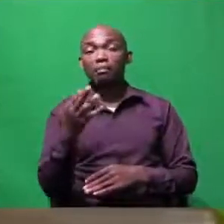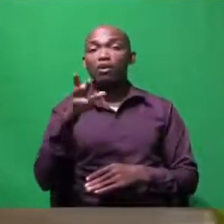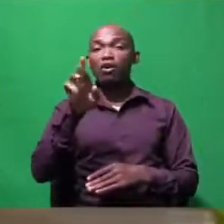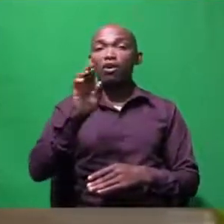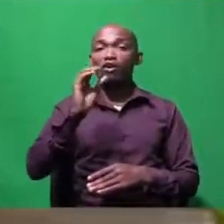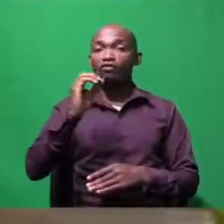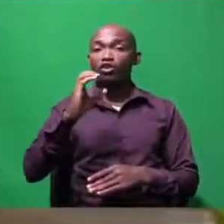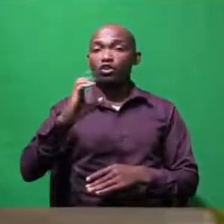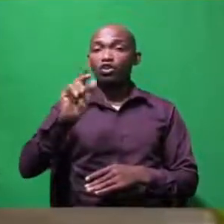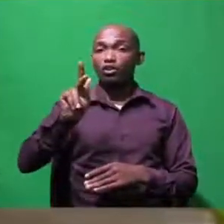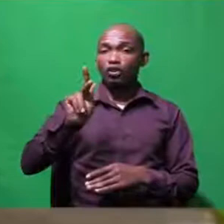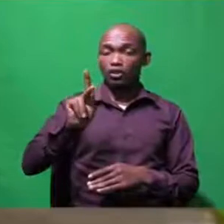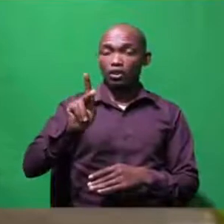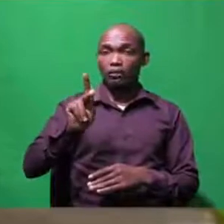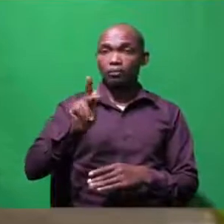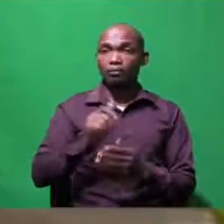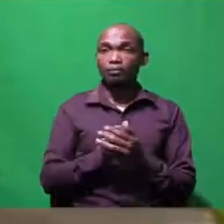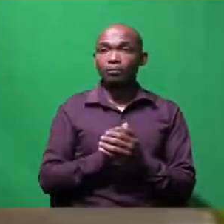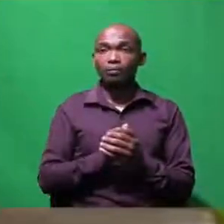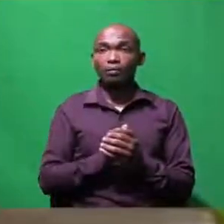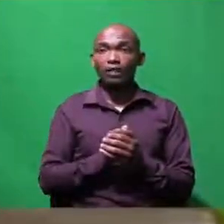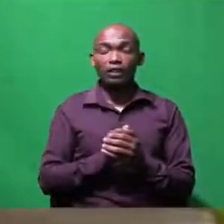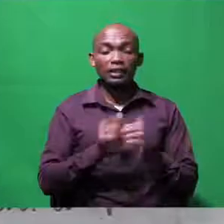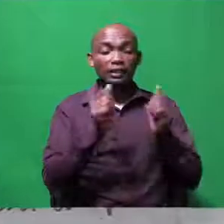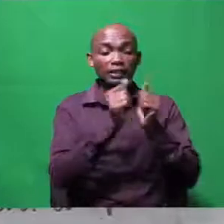99% of the total rock